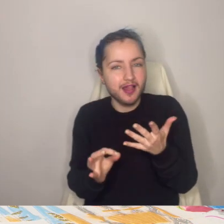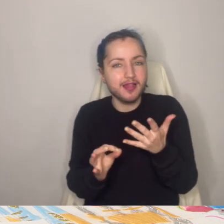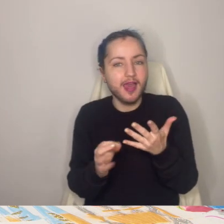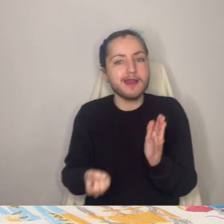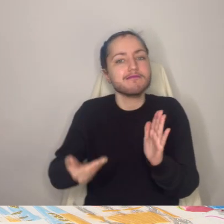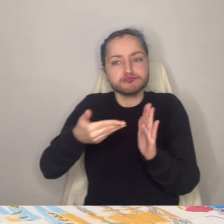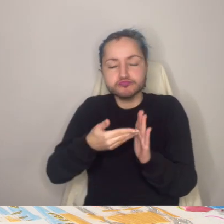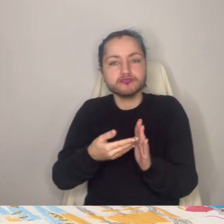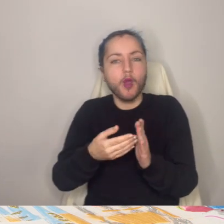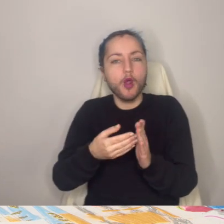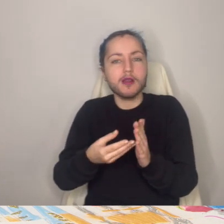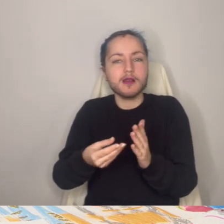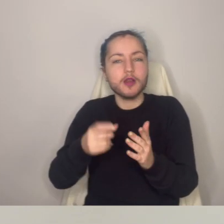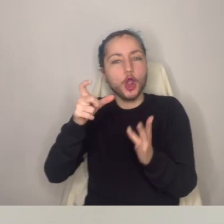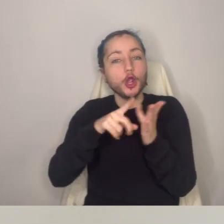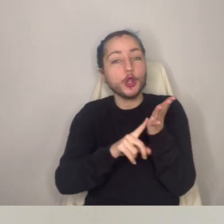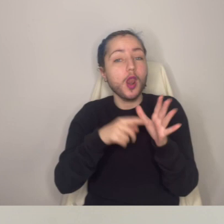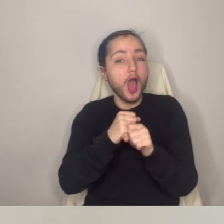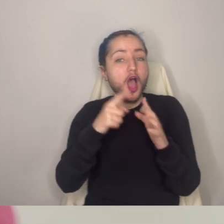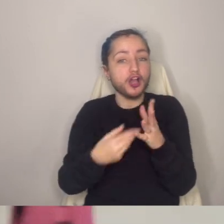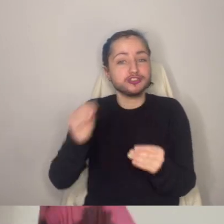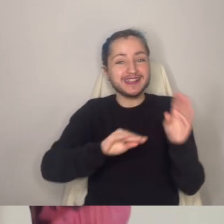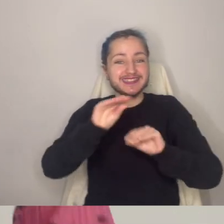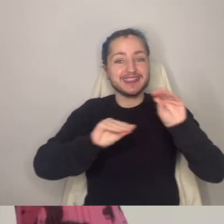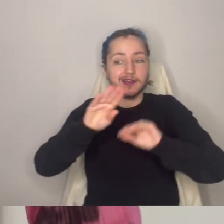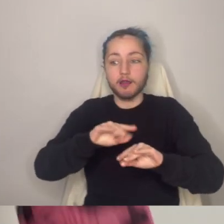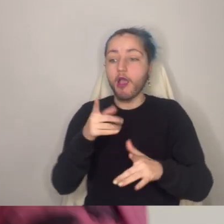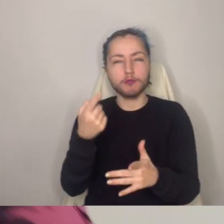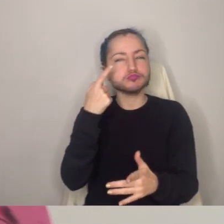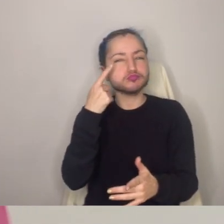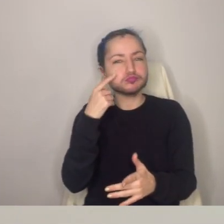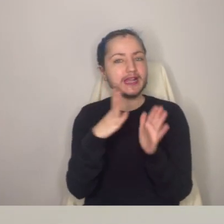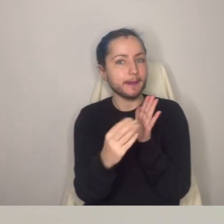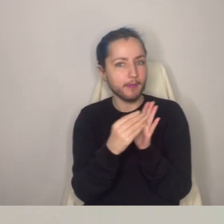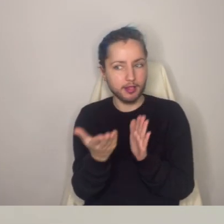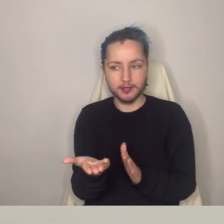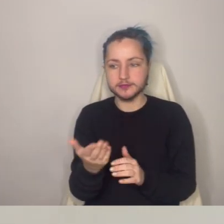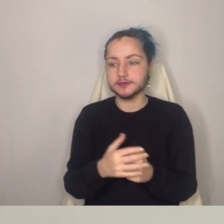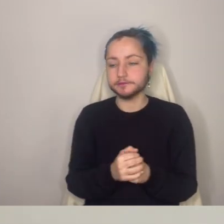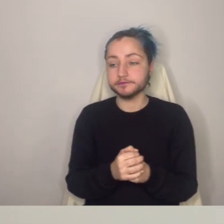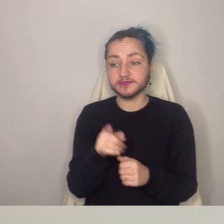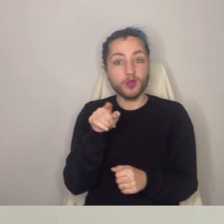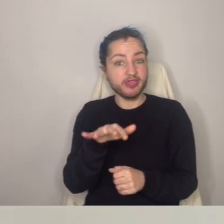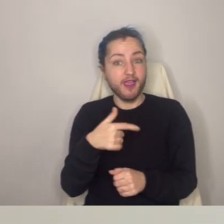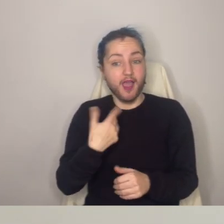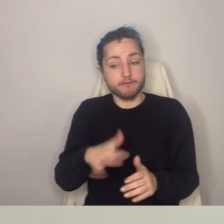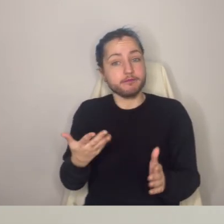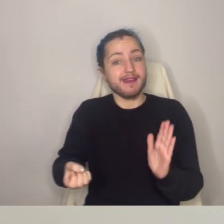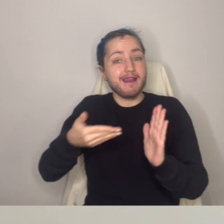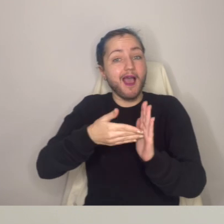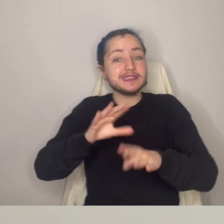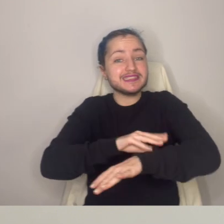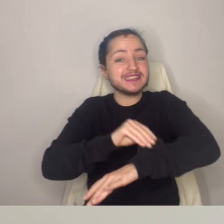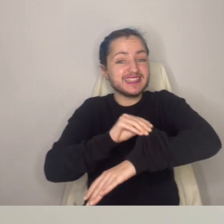in and keep collaging over the top. So here are some previous examples. You can see I've even add scrap bits